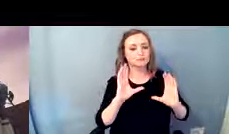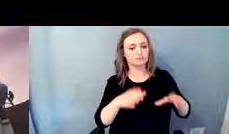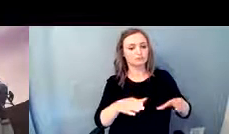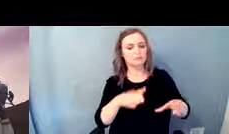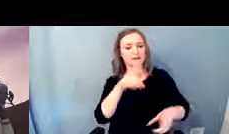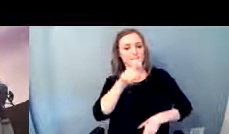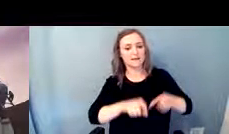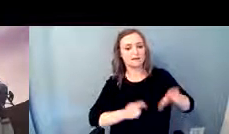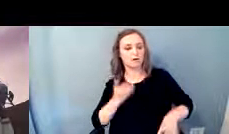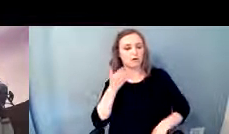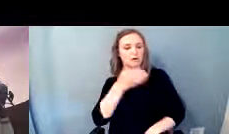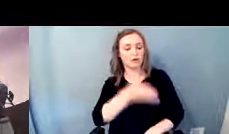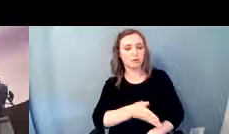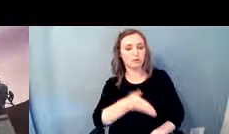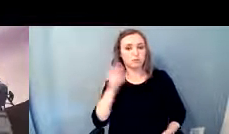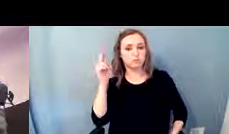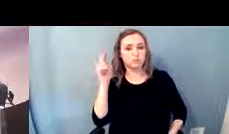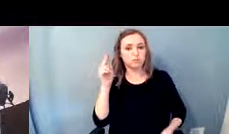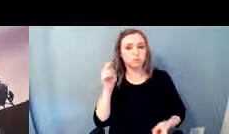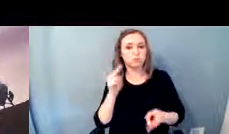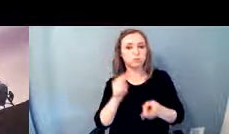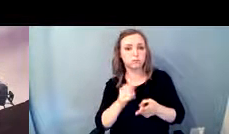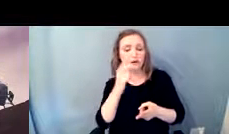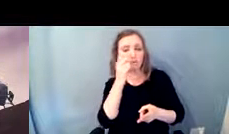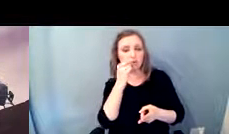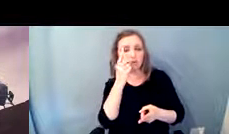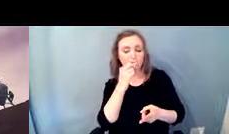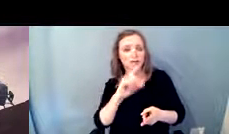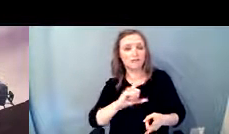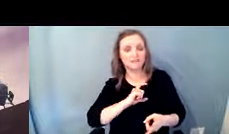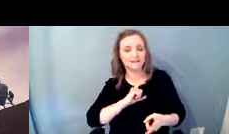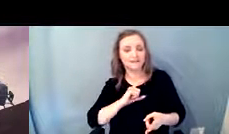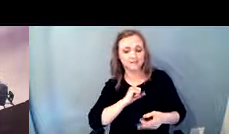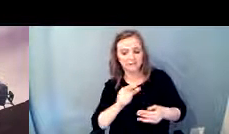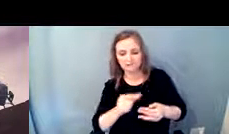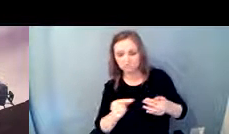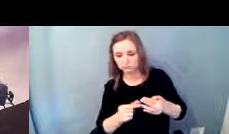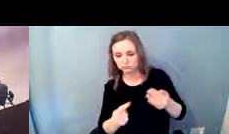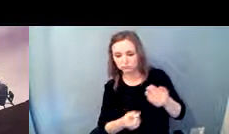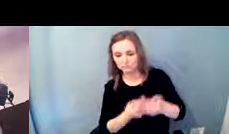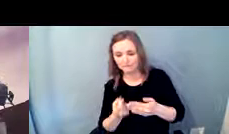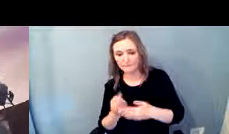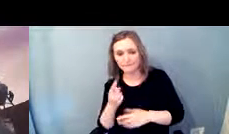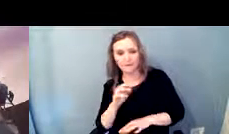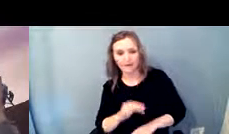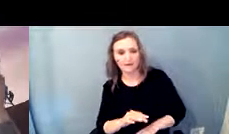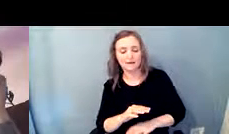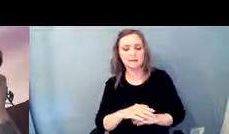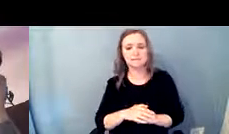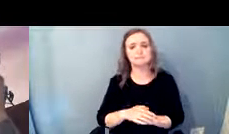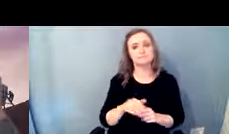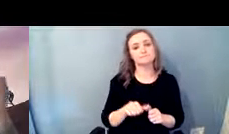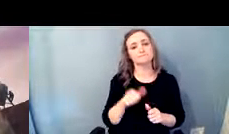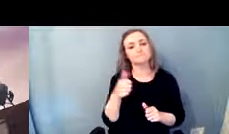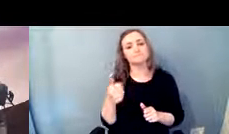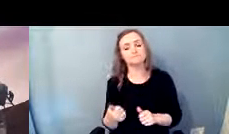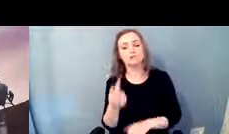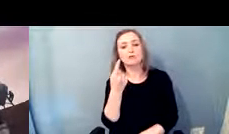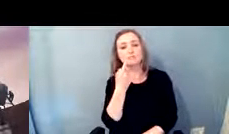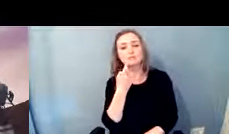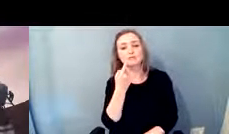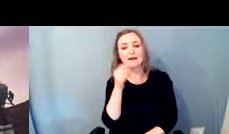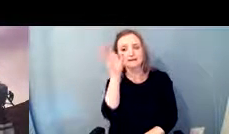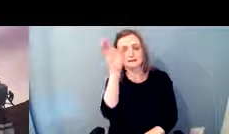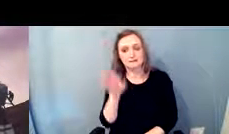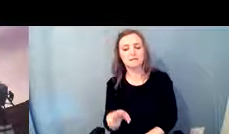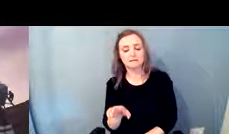on referrals for people with potential cancer diagnosis. But if you look at the red columns, they show how well we've recovered